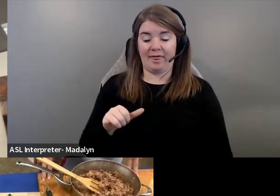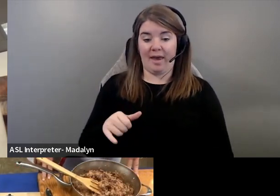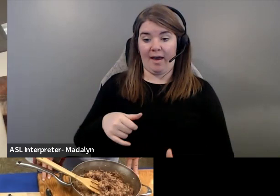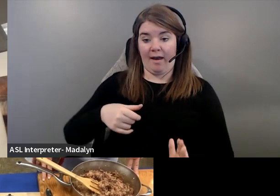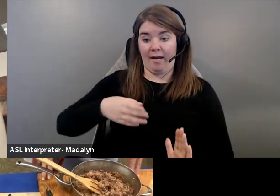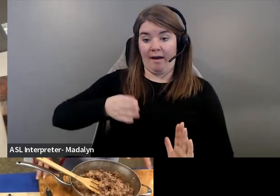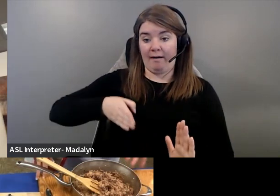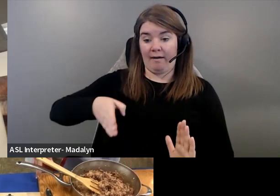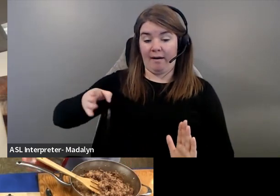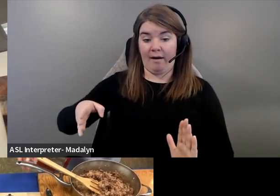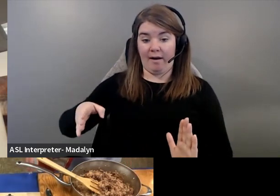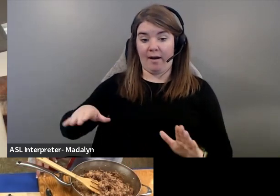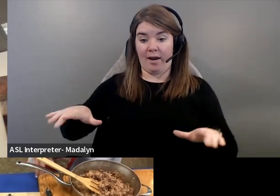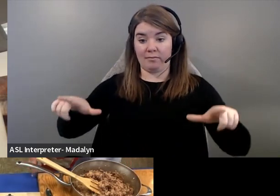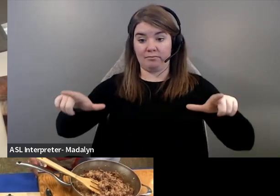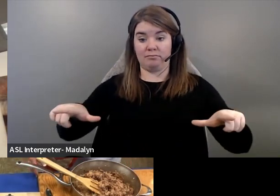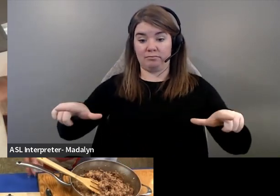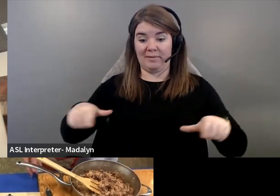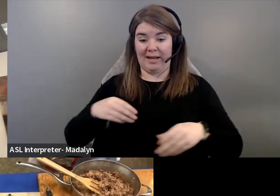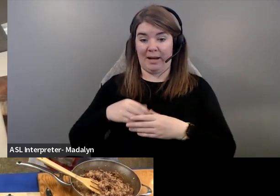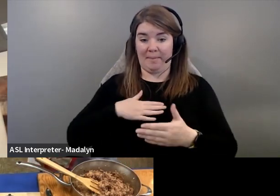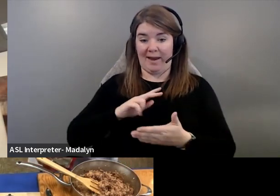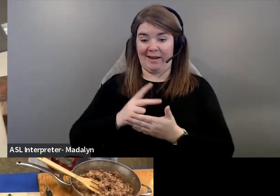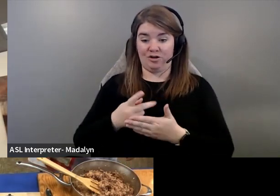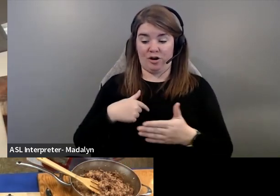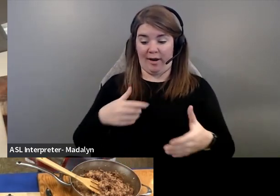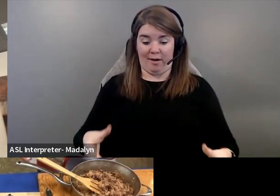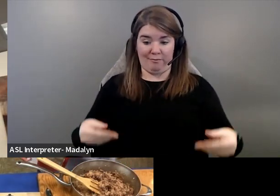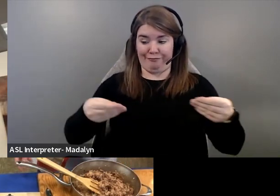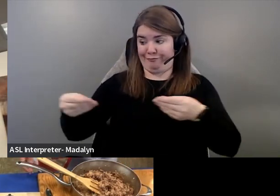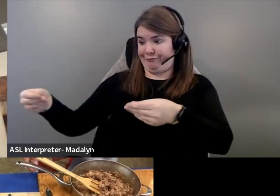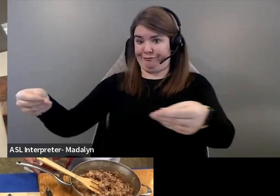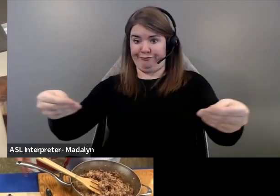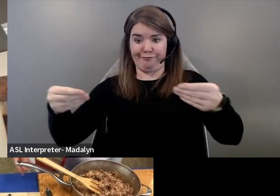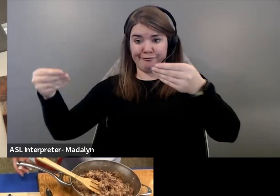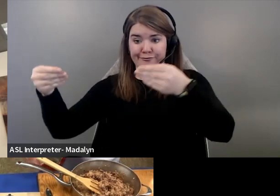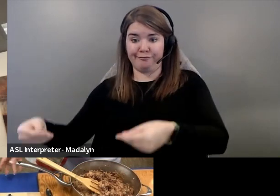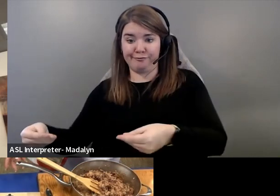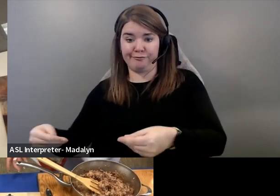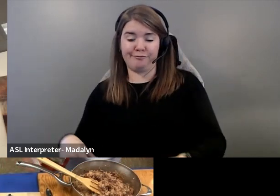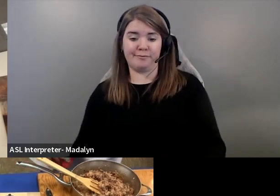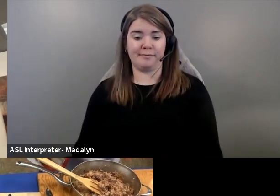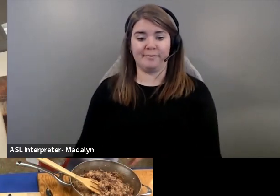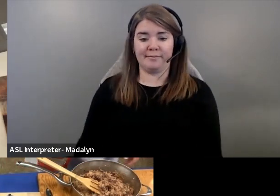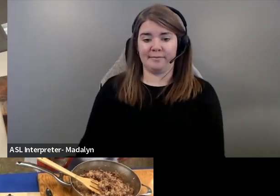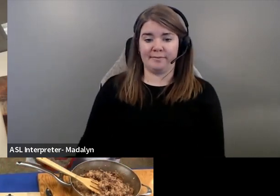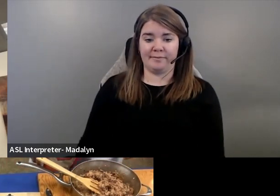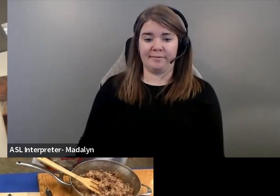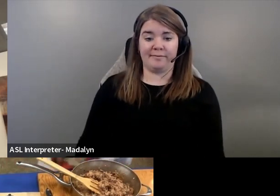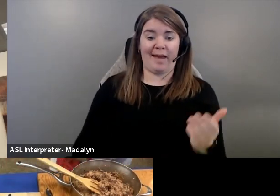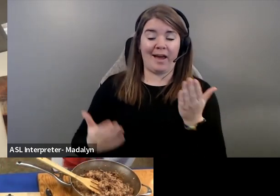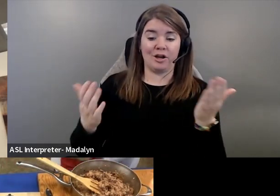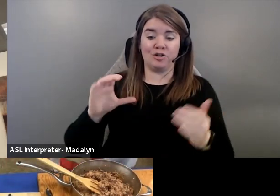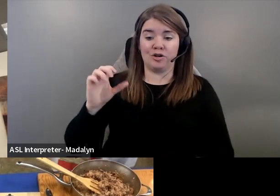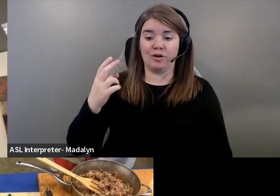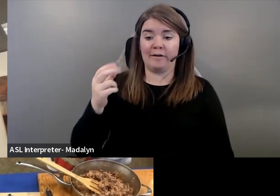kitchen, and they come out and I can move them around. I serve charcuterie boards on them, all kinds of stuff, because